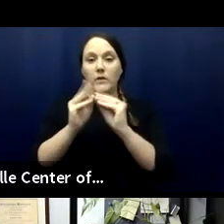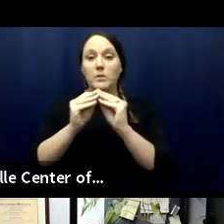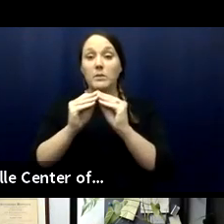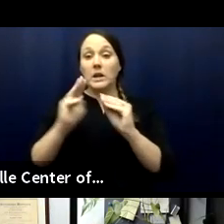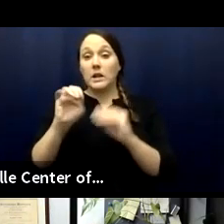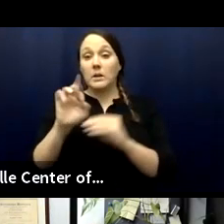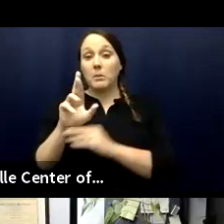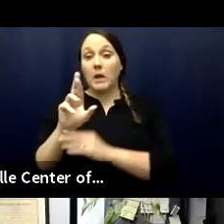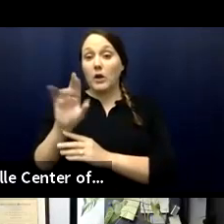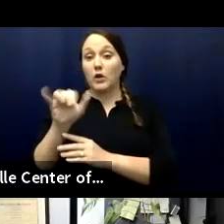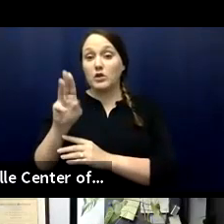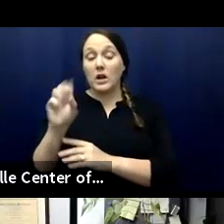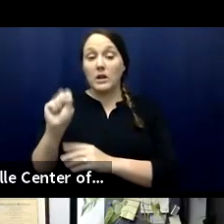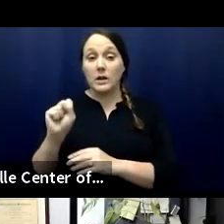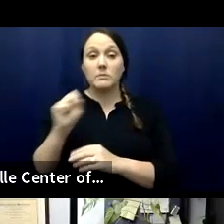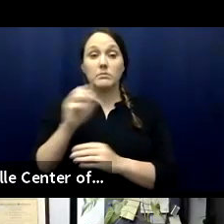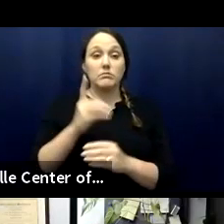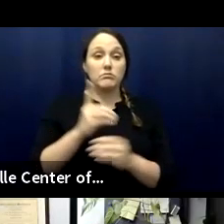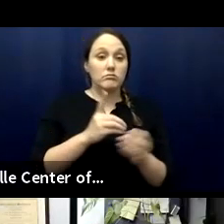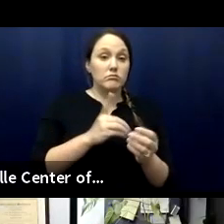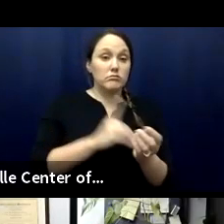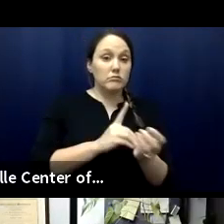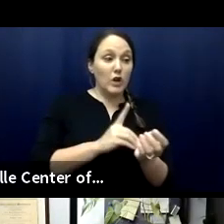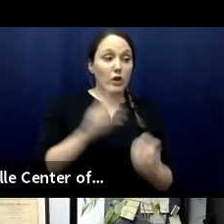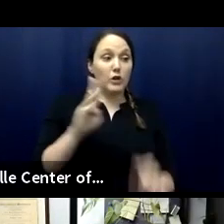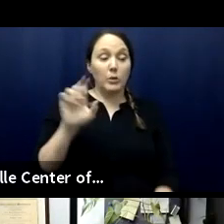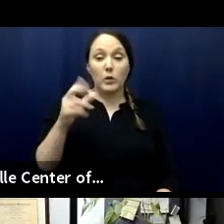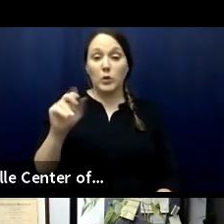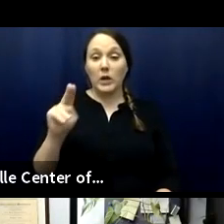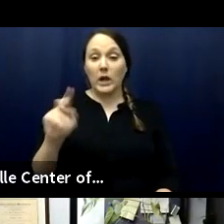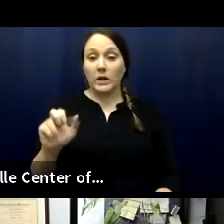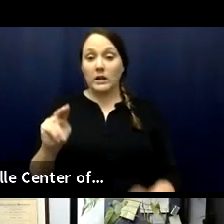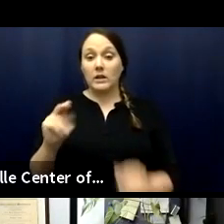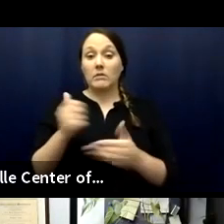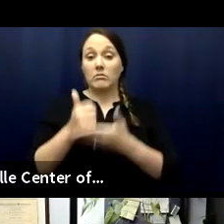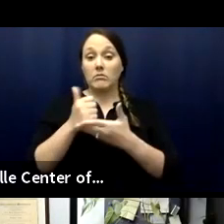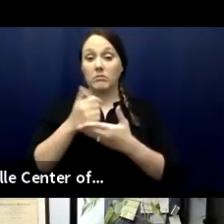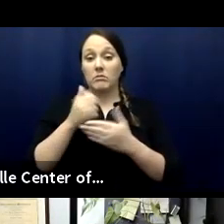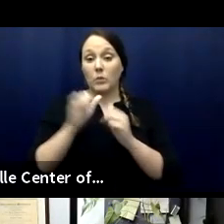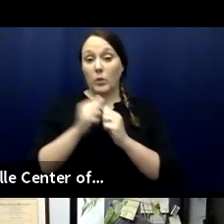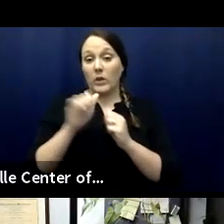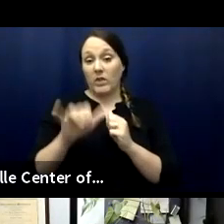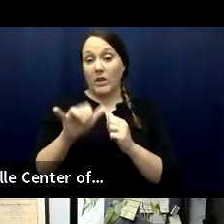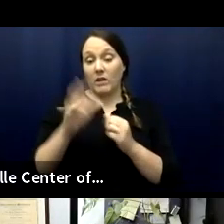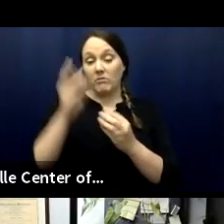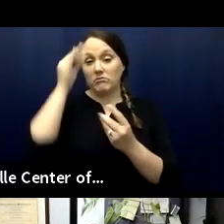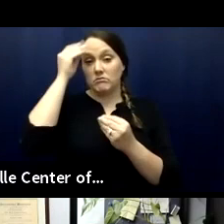maybe help us, or Dr. Buchanan can help us with that thought process. But you know, in